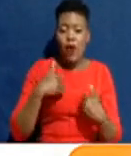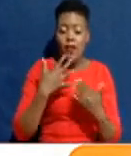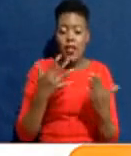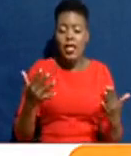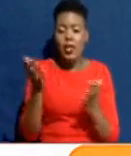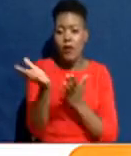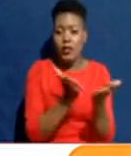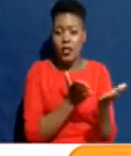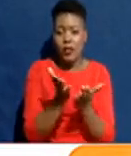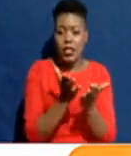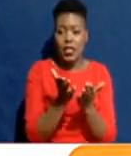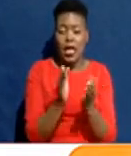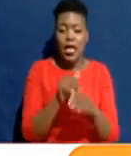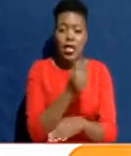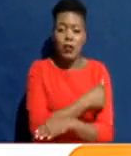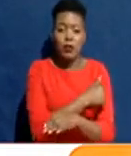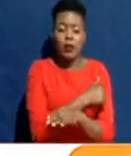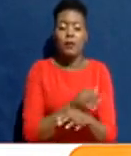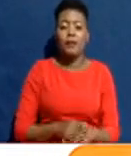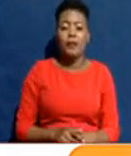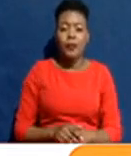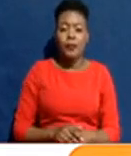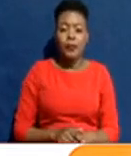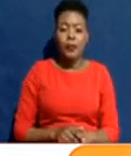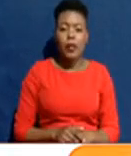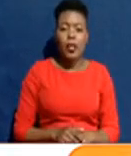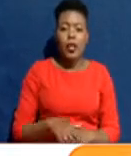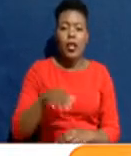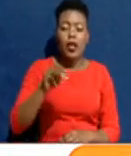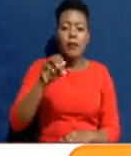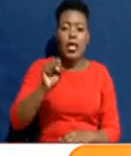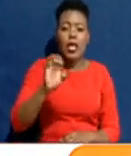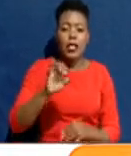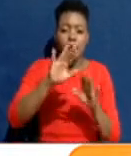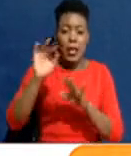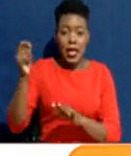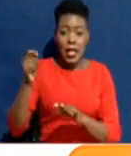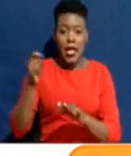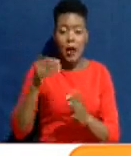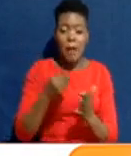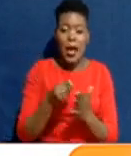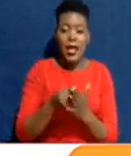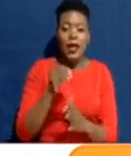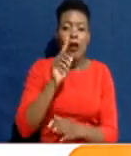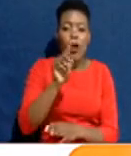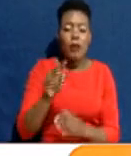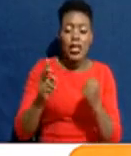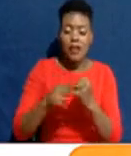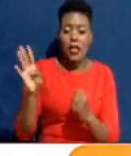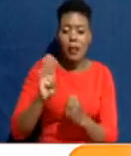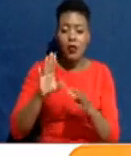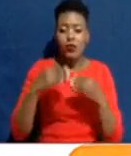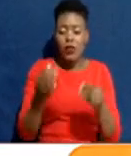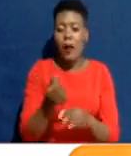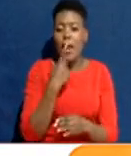as well as managed equipment services MES, as well as Kenya shillings 1.7 billion to provide medical